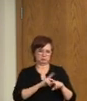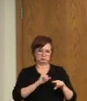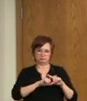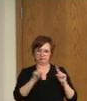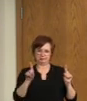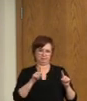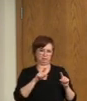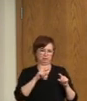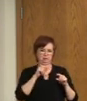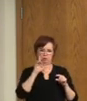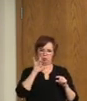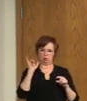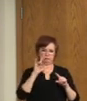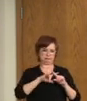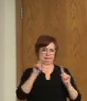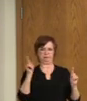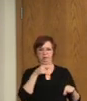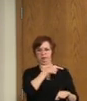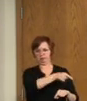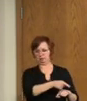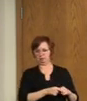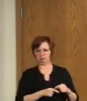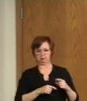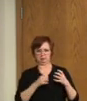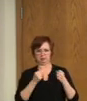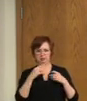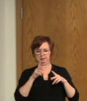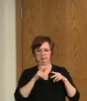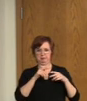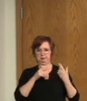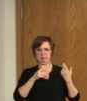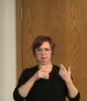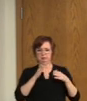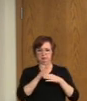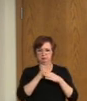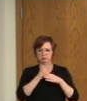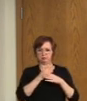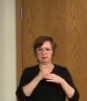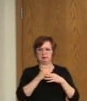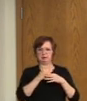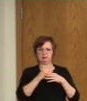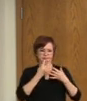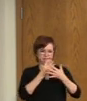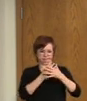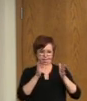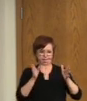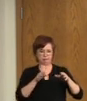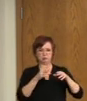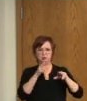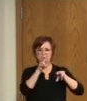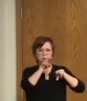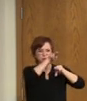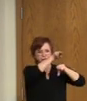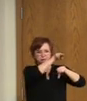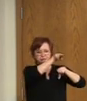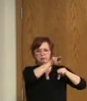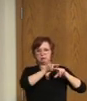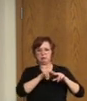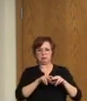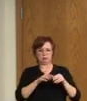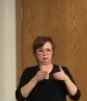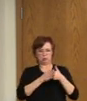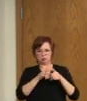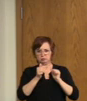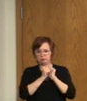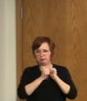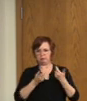close contact, so we're making sure that that if there is any close contacts, that's minimized.